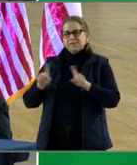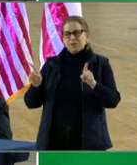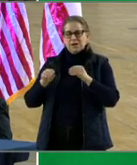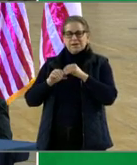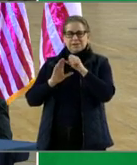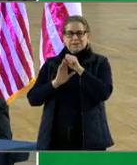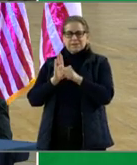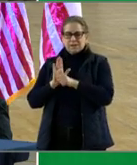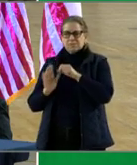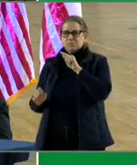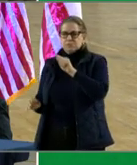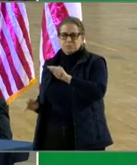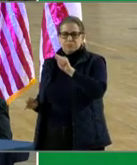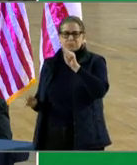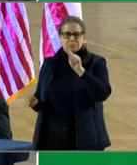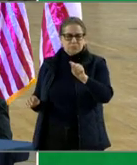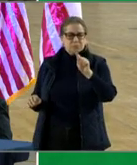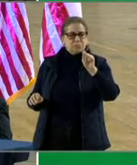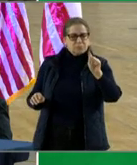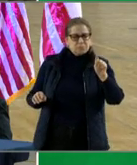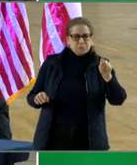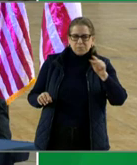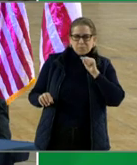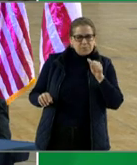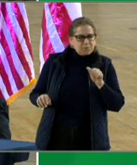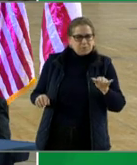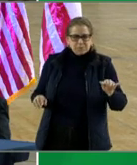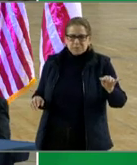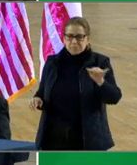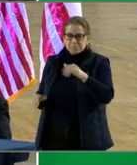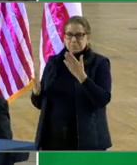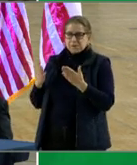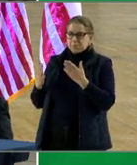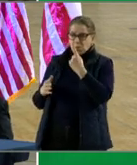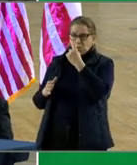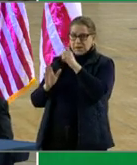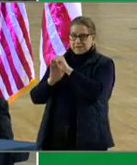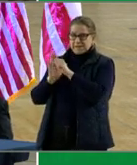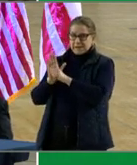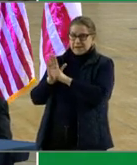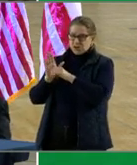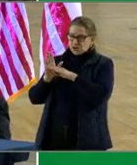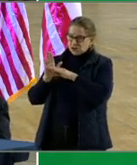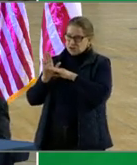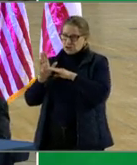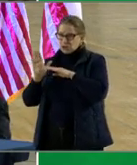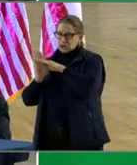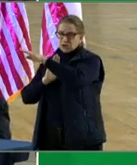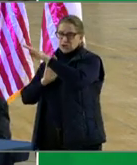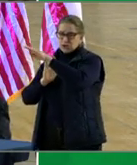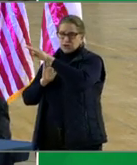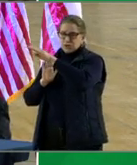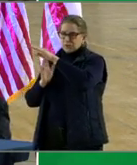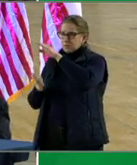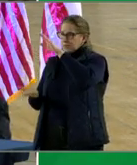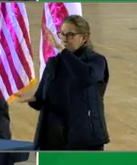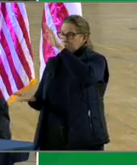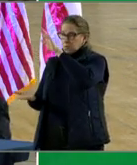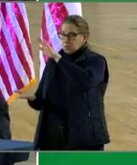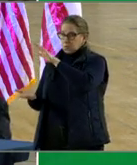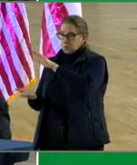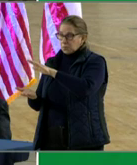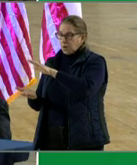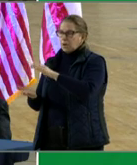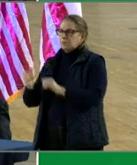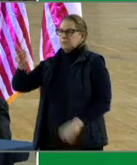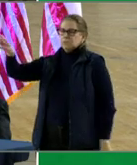how those human resources can be moved across the country to be able to assist. And so we're keeping our eyes on how to